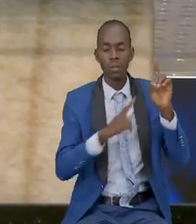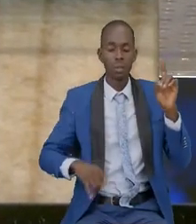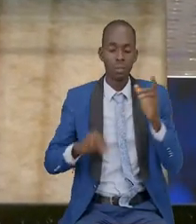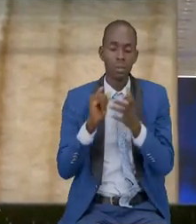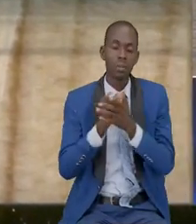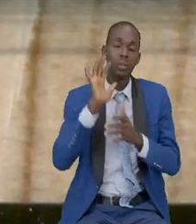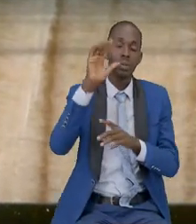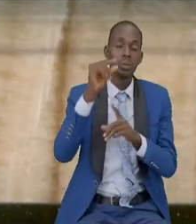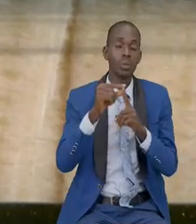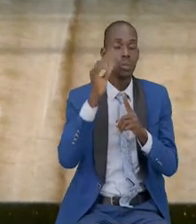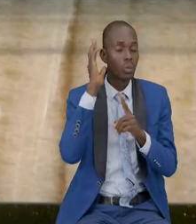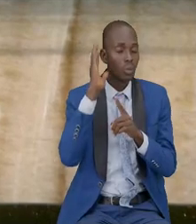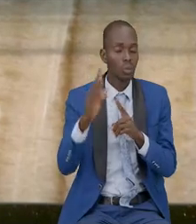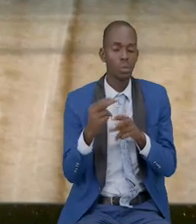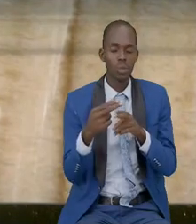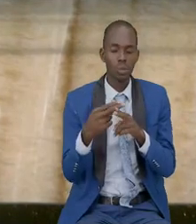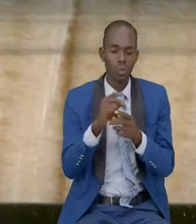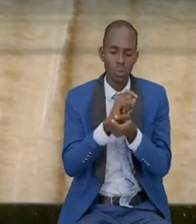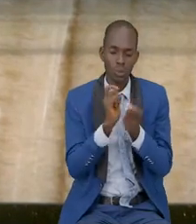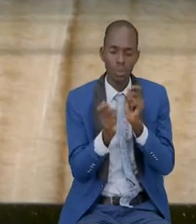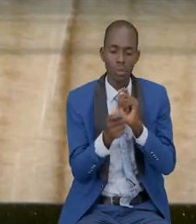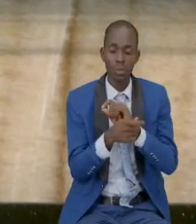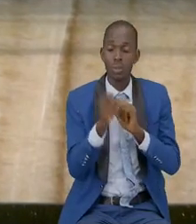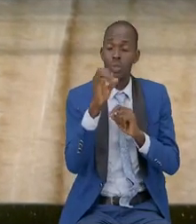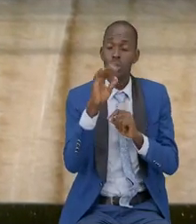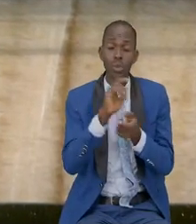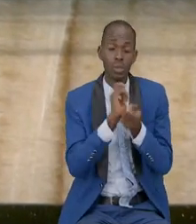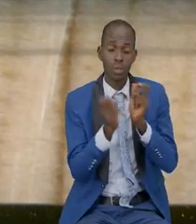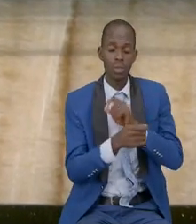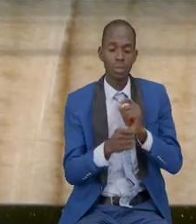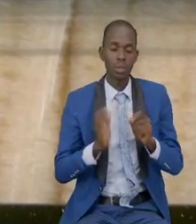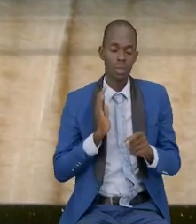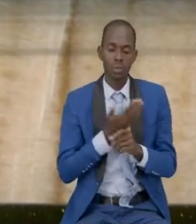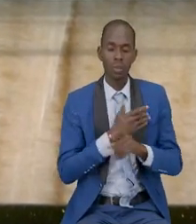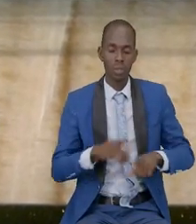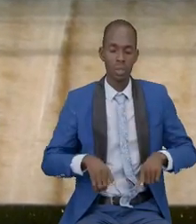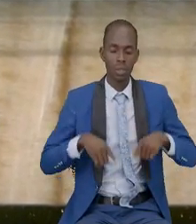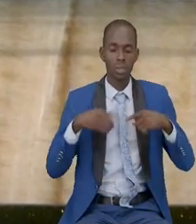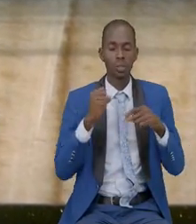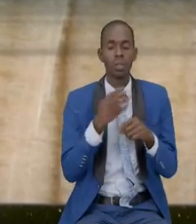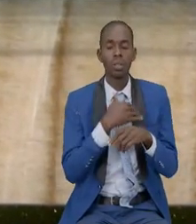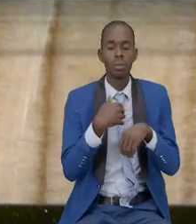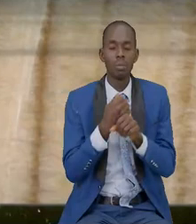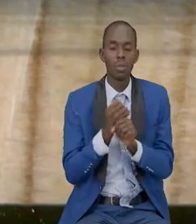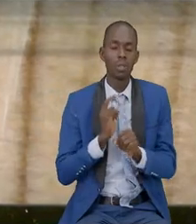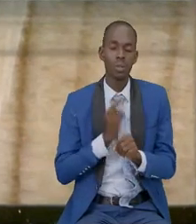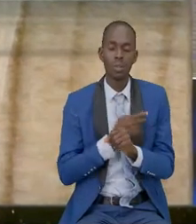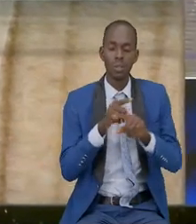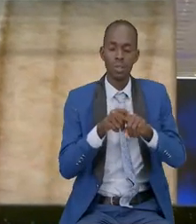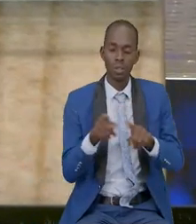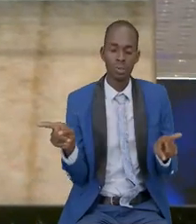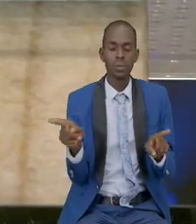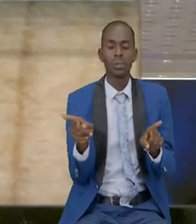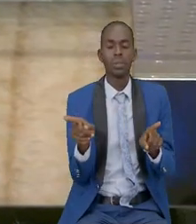word will so change, transform our lives, and make us different,